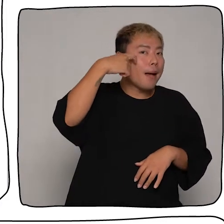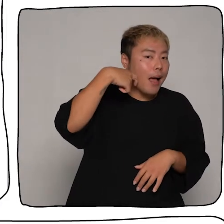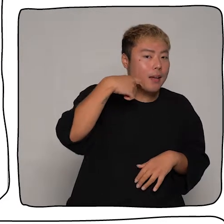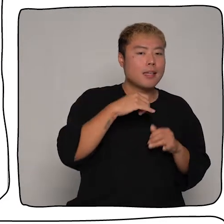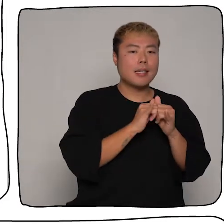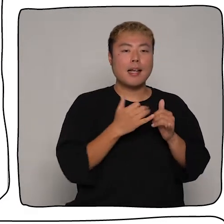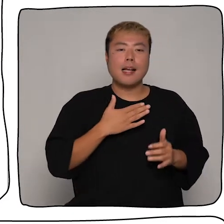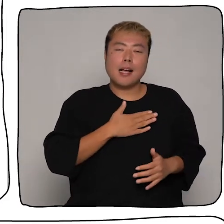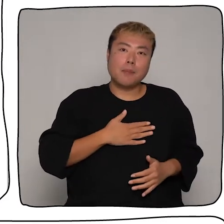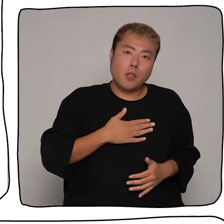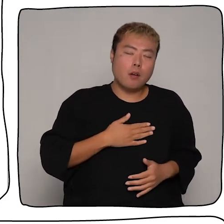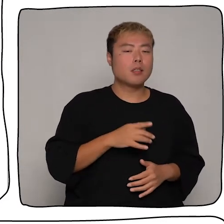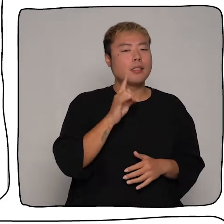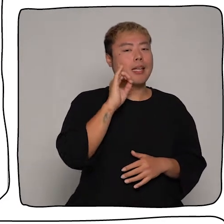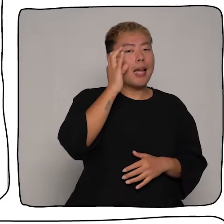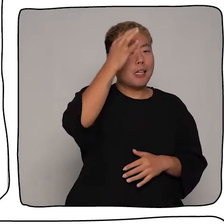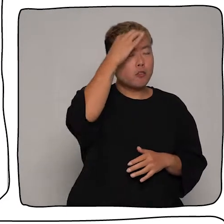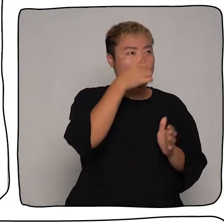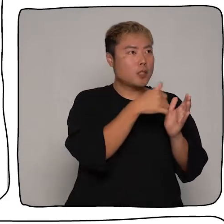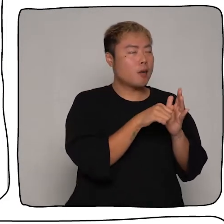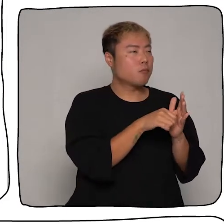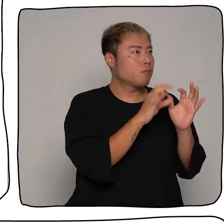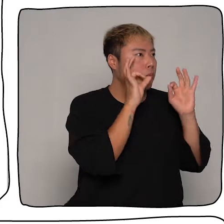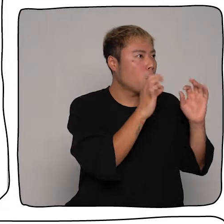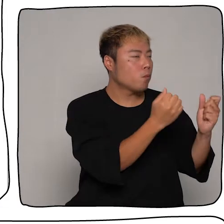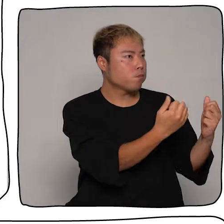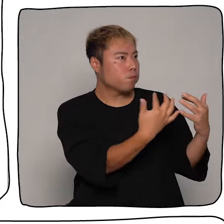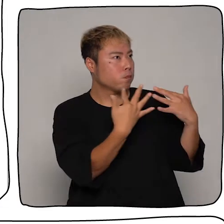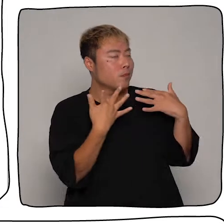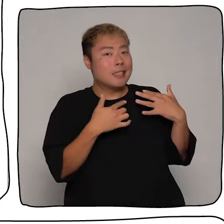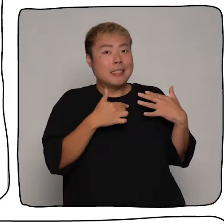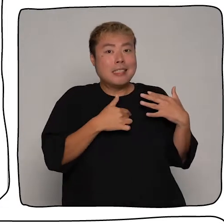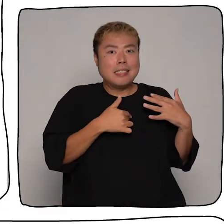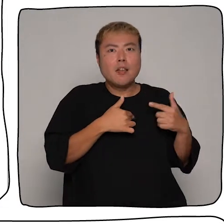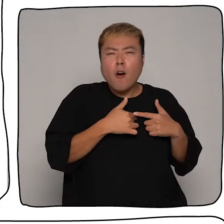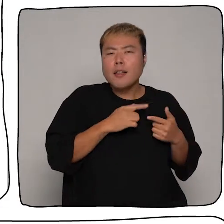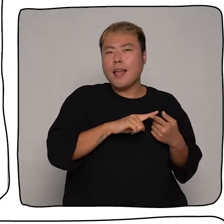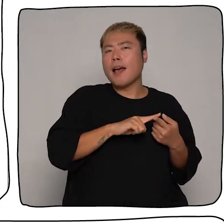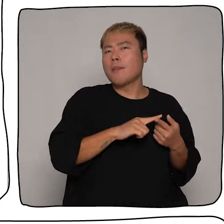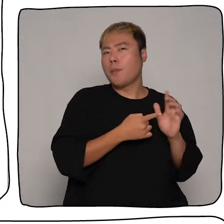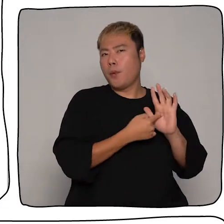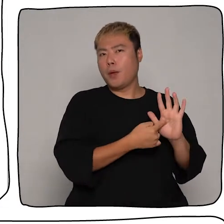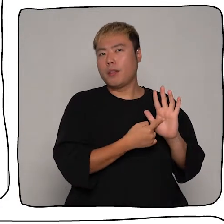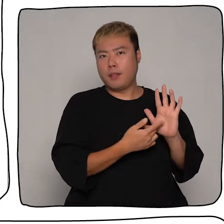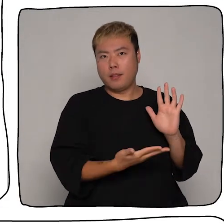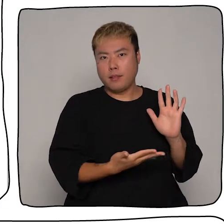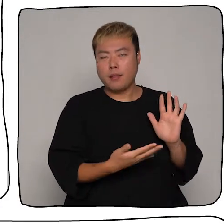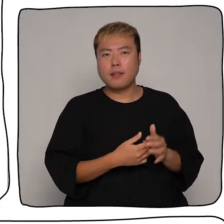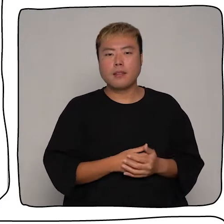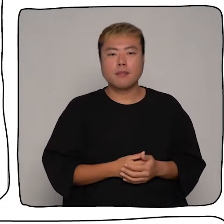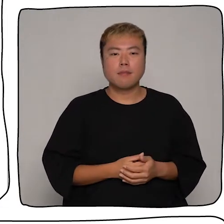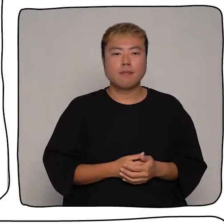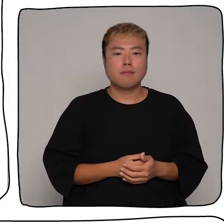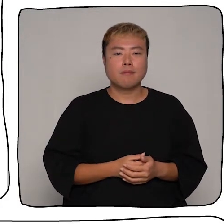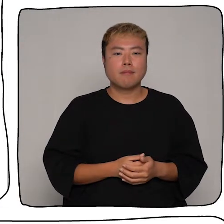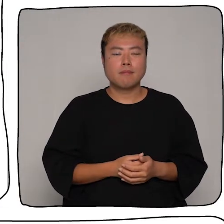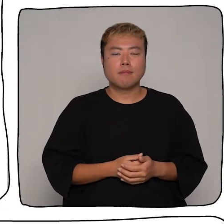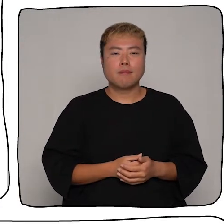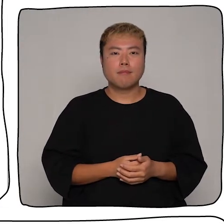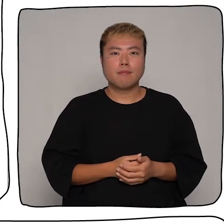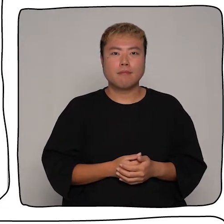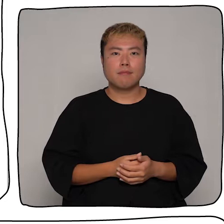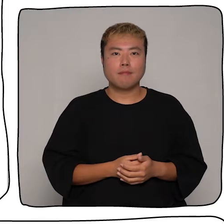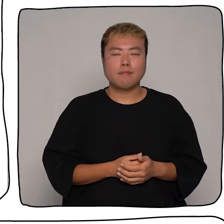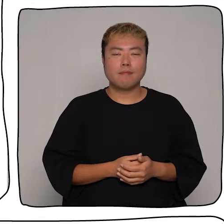sensations or human feelings or impressions that we get from works of art and